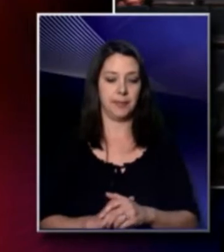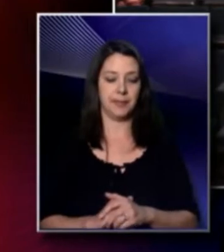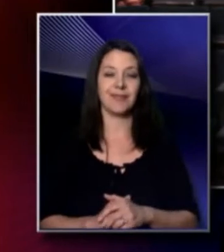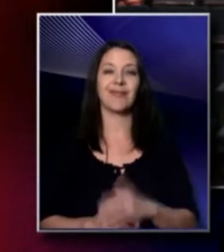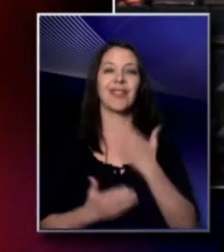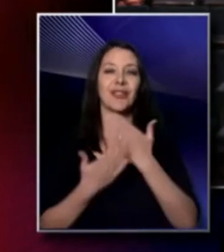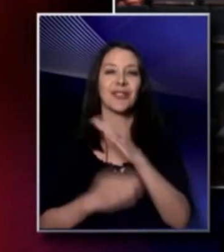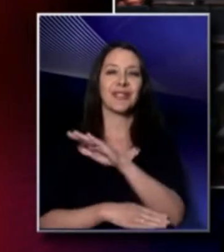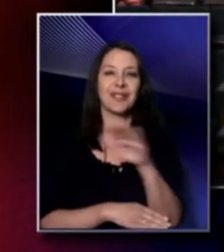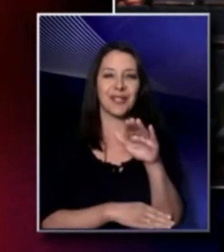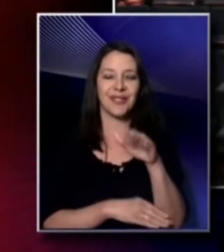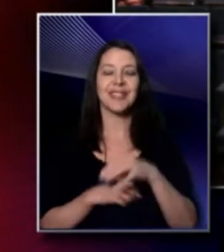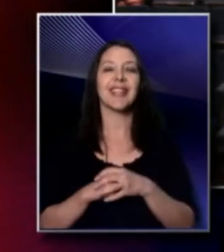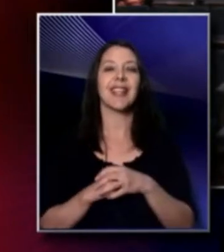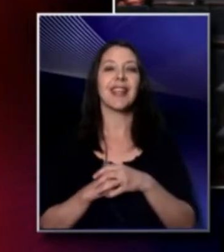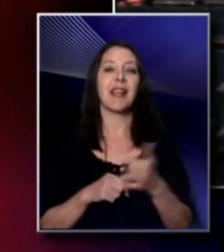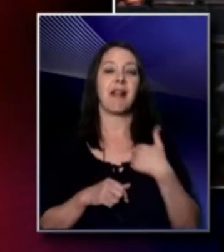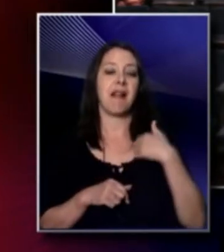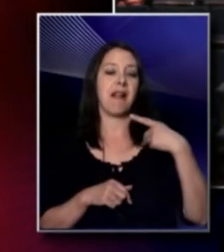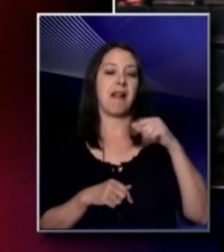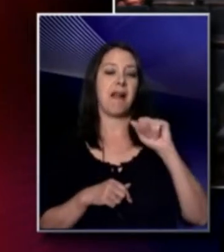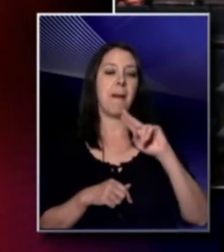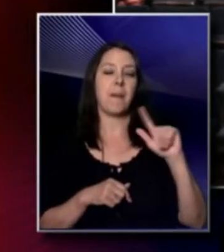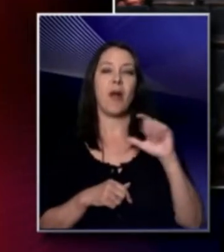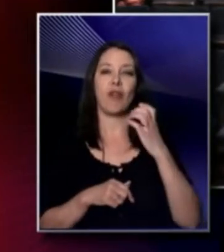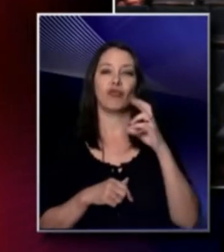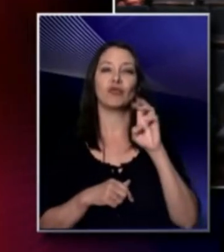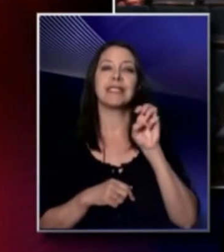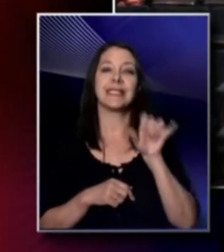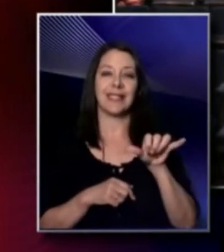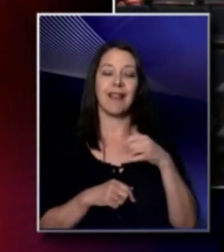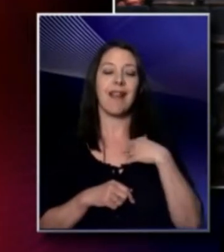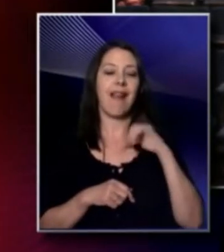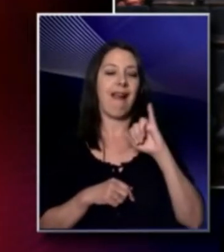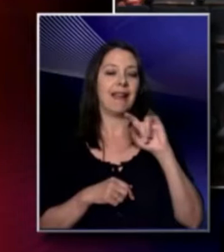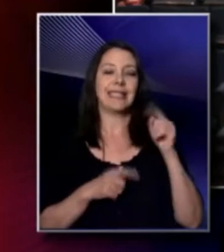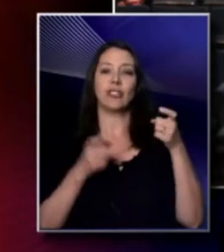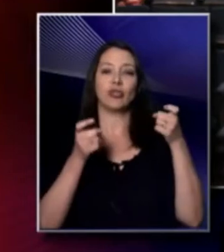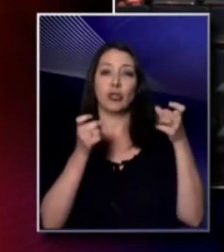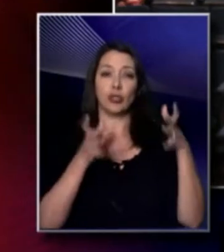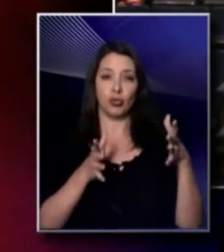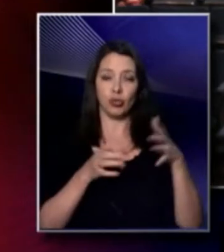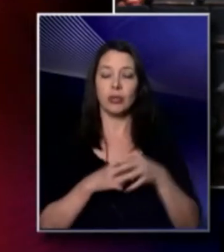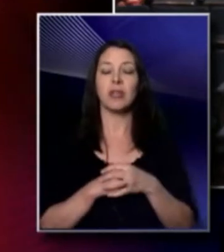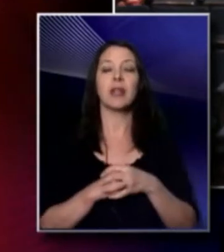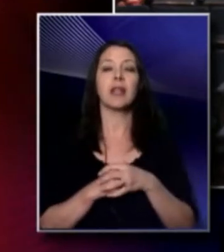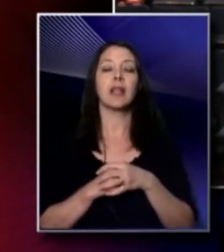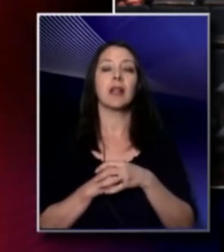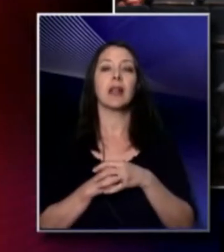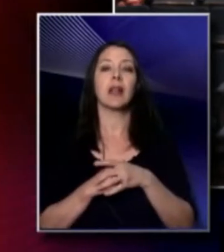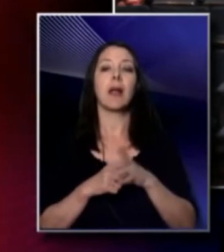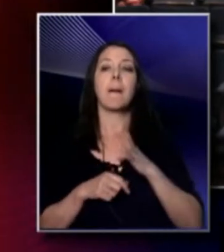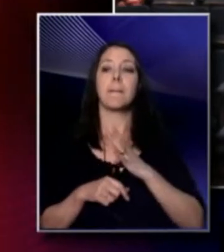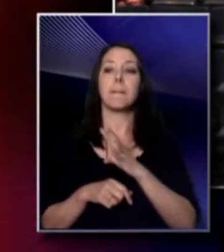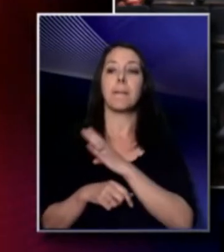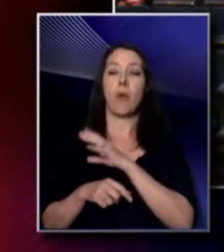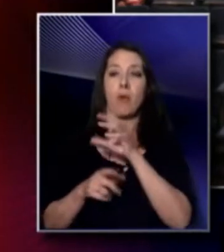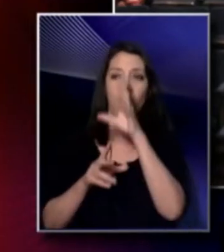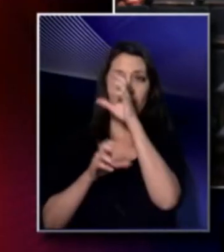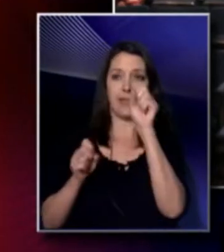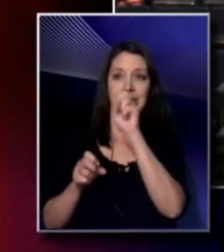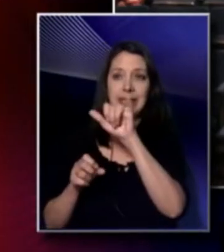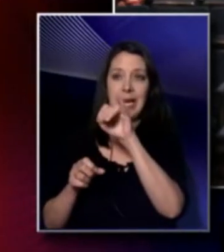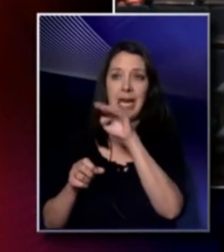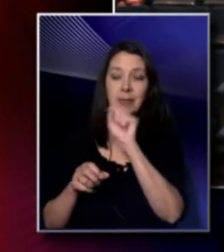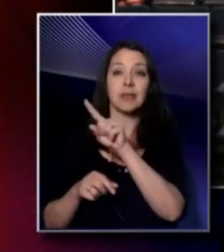Good afternoon. I am Paul Creasy. I'm the IT Director. Board President Sims, members